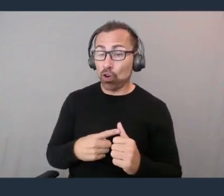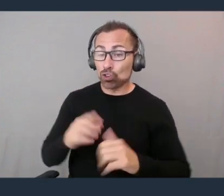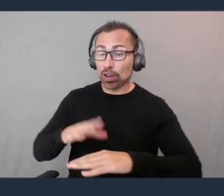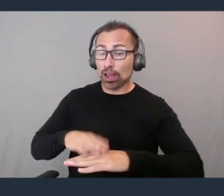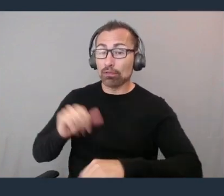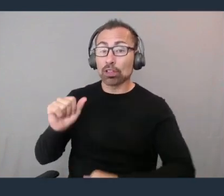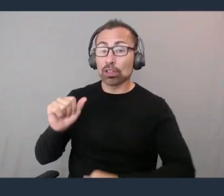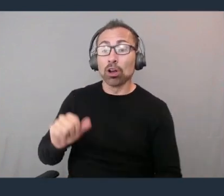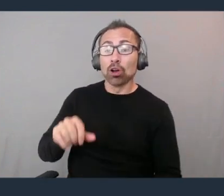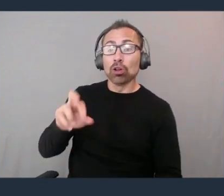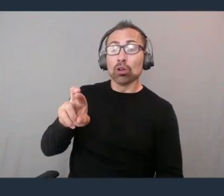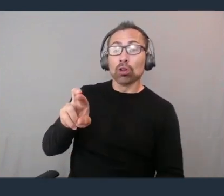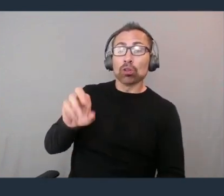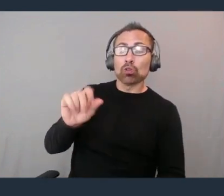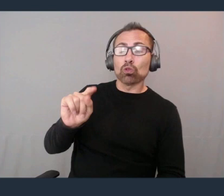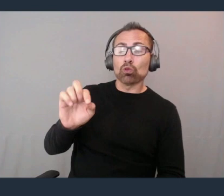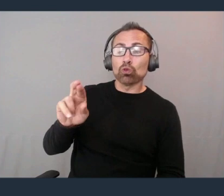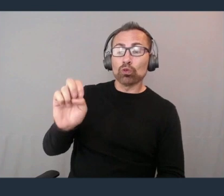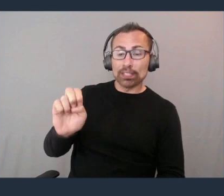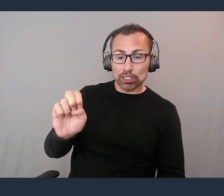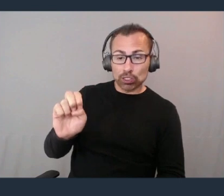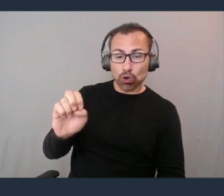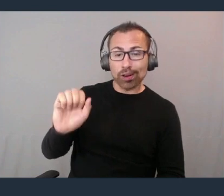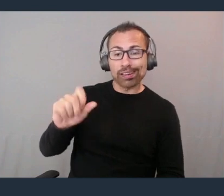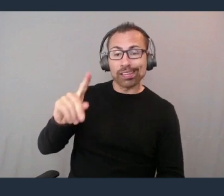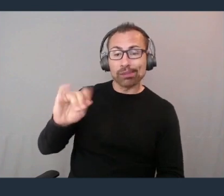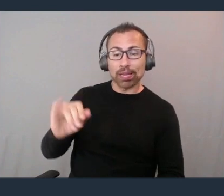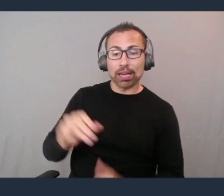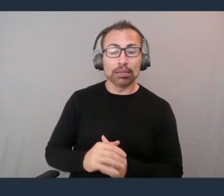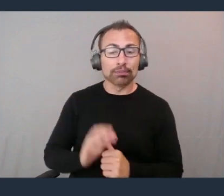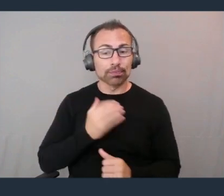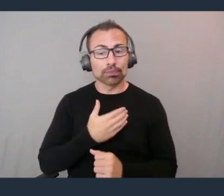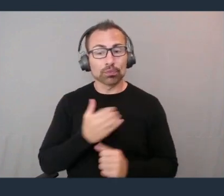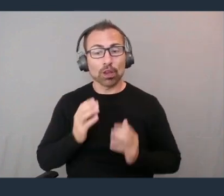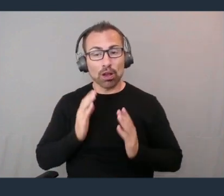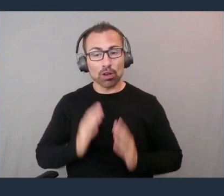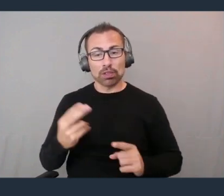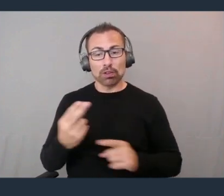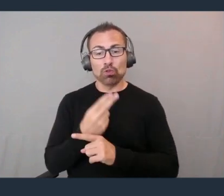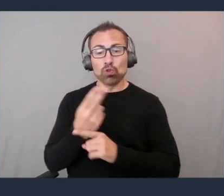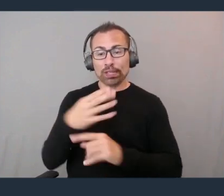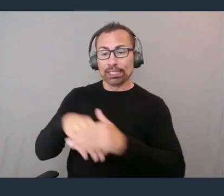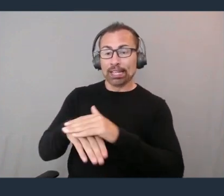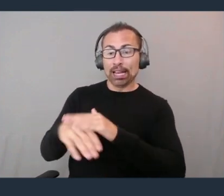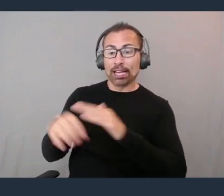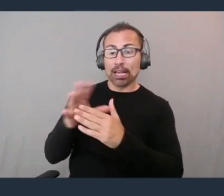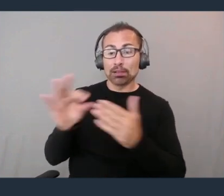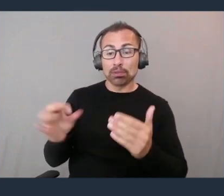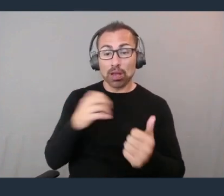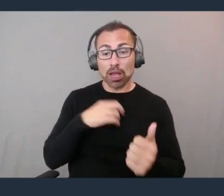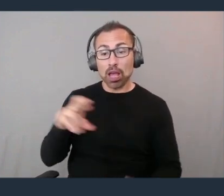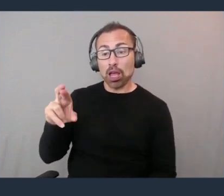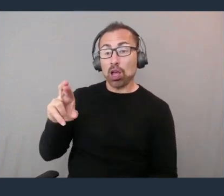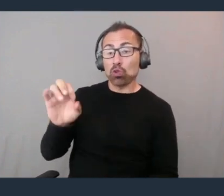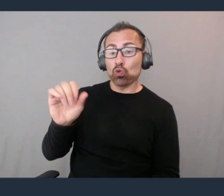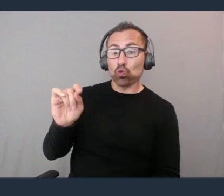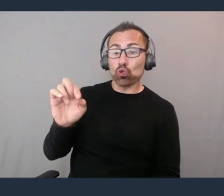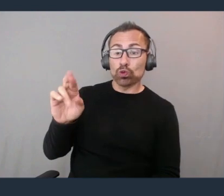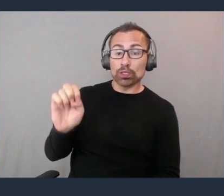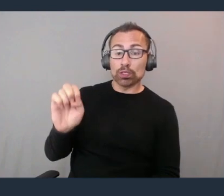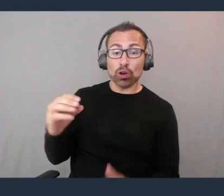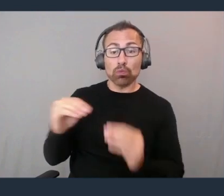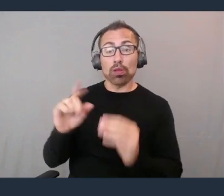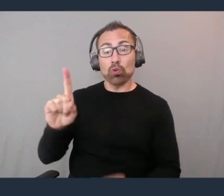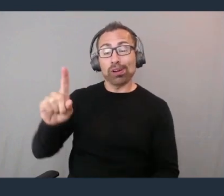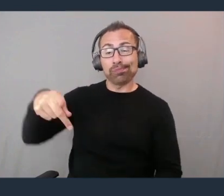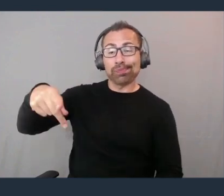API. Now, our customers have used these access options and restored more than 1 petabyte of data